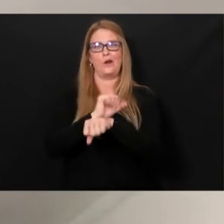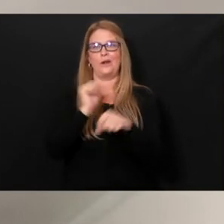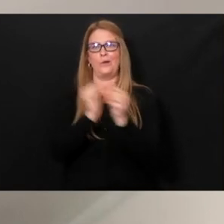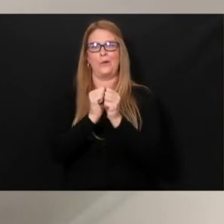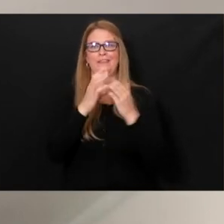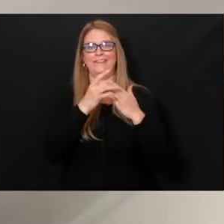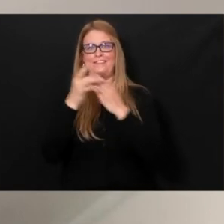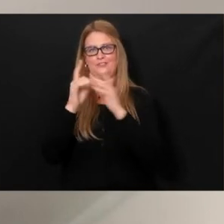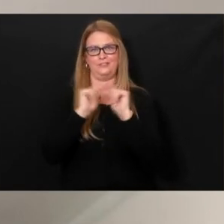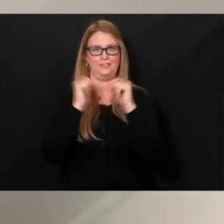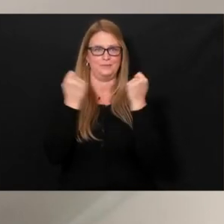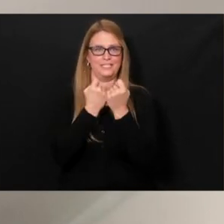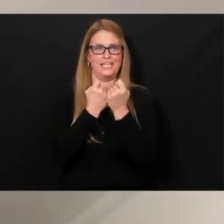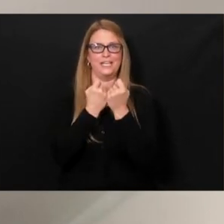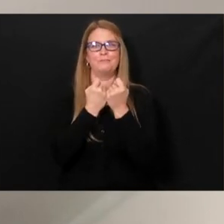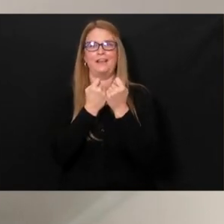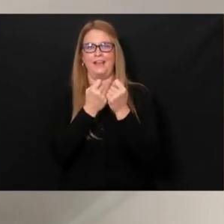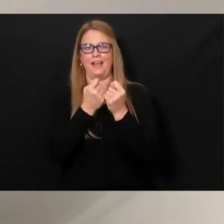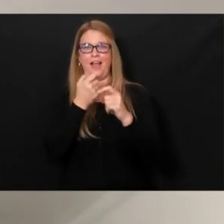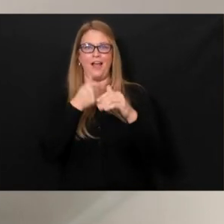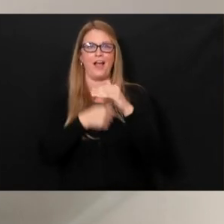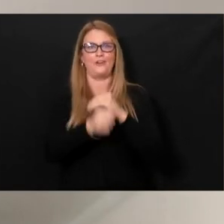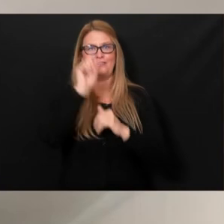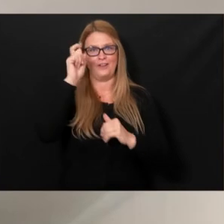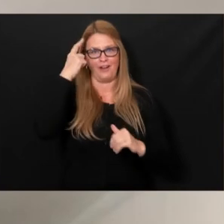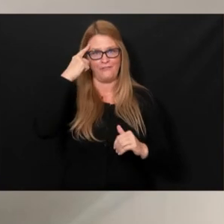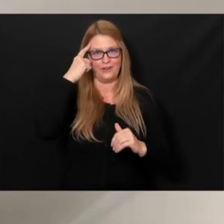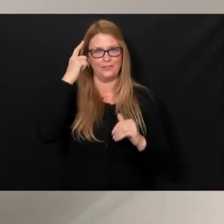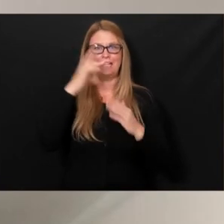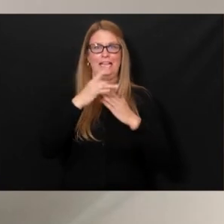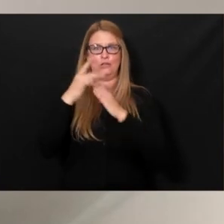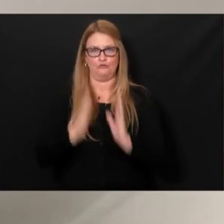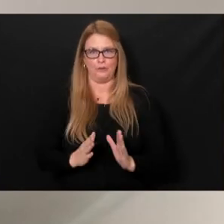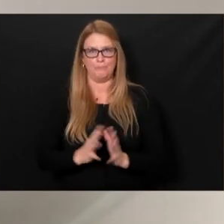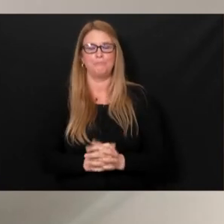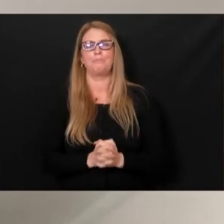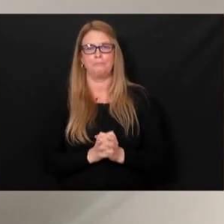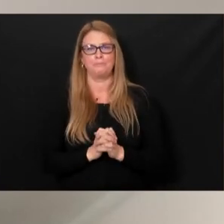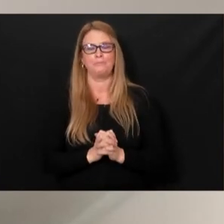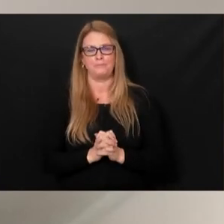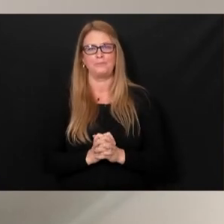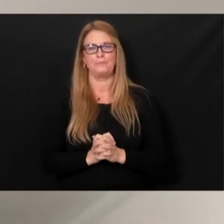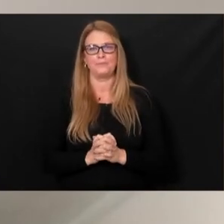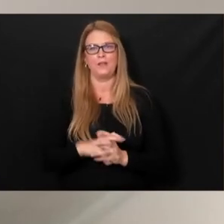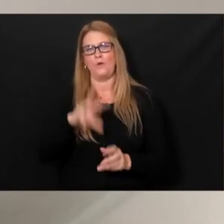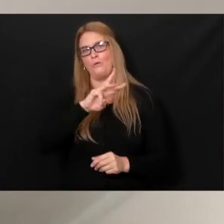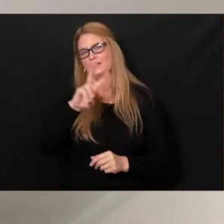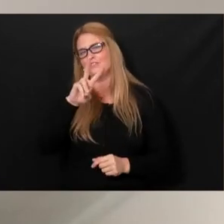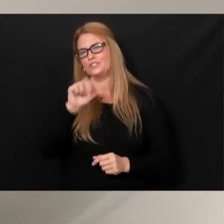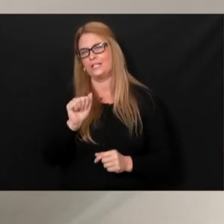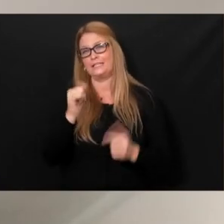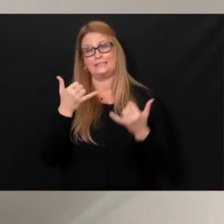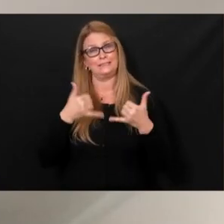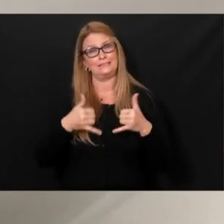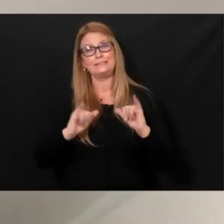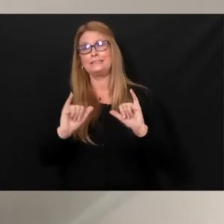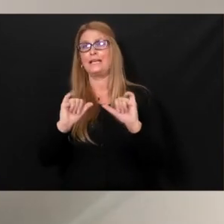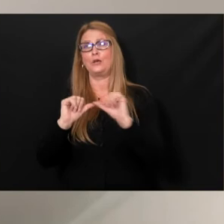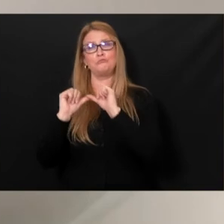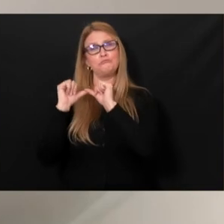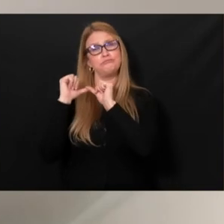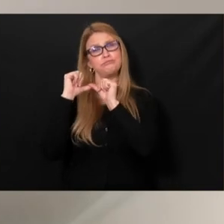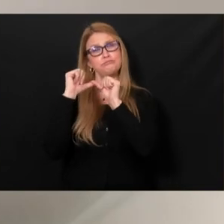and certainly under the direction and leadership of the governor. West Virginia is remaining a light